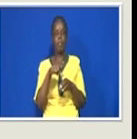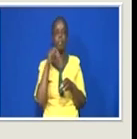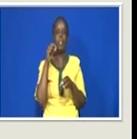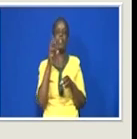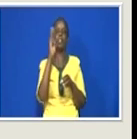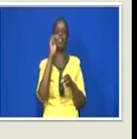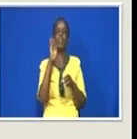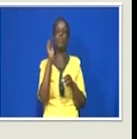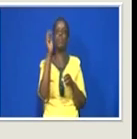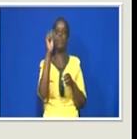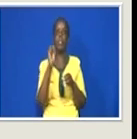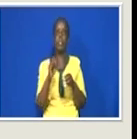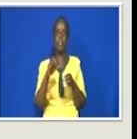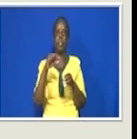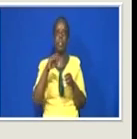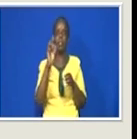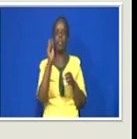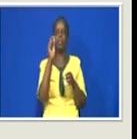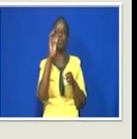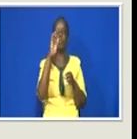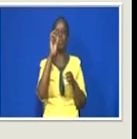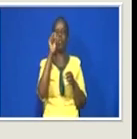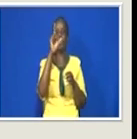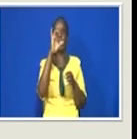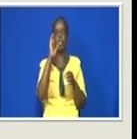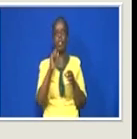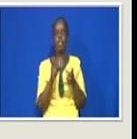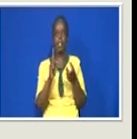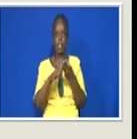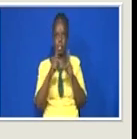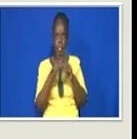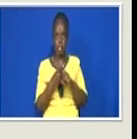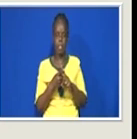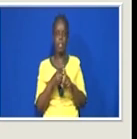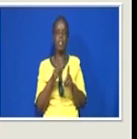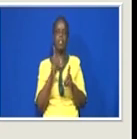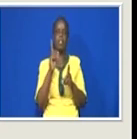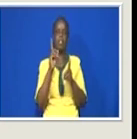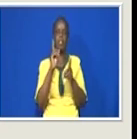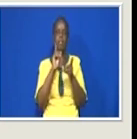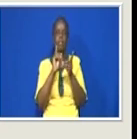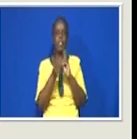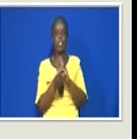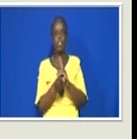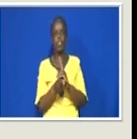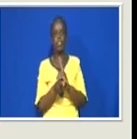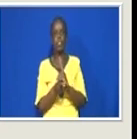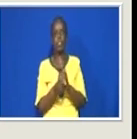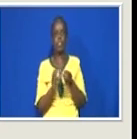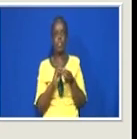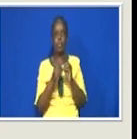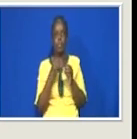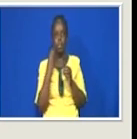mean, quartile deviation and standard deviation. The second thing that we shall